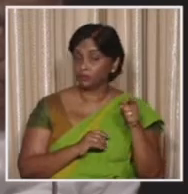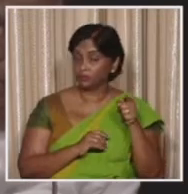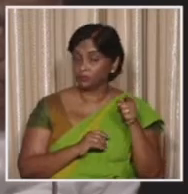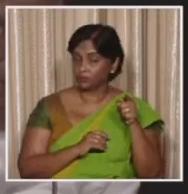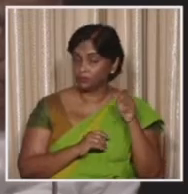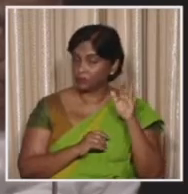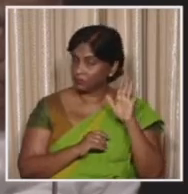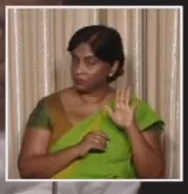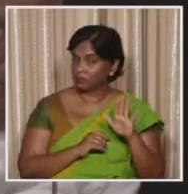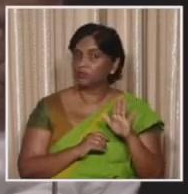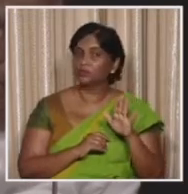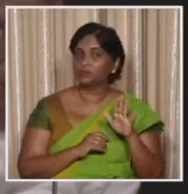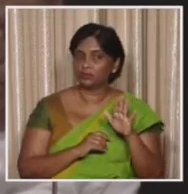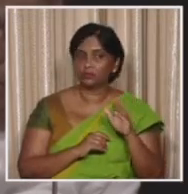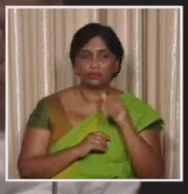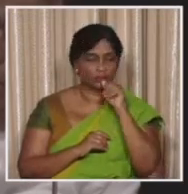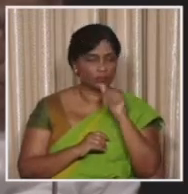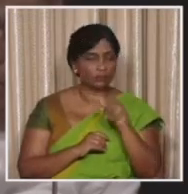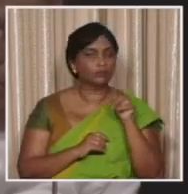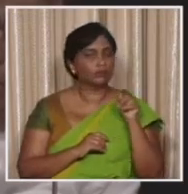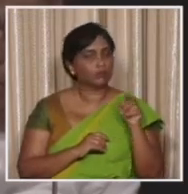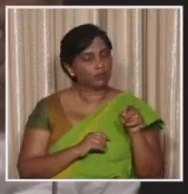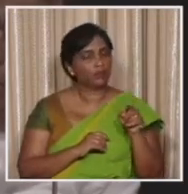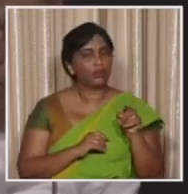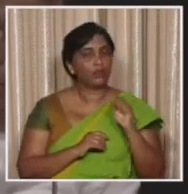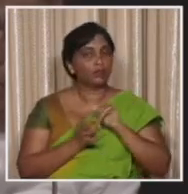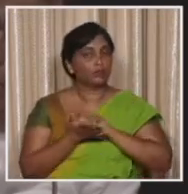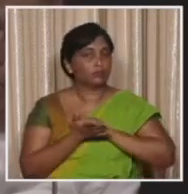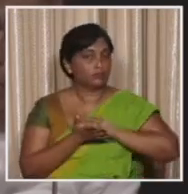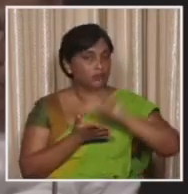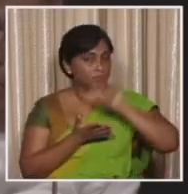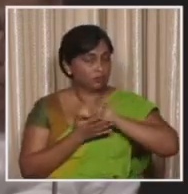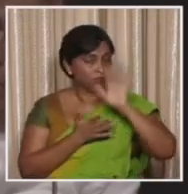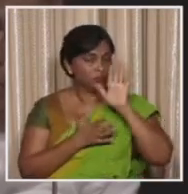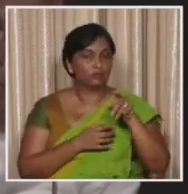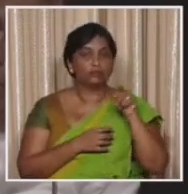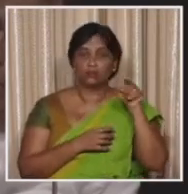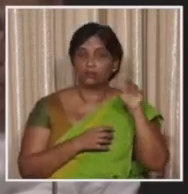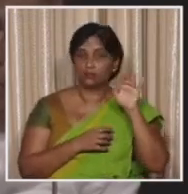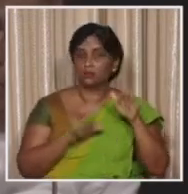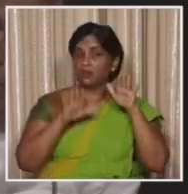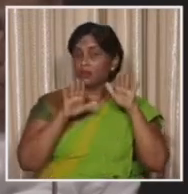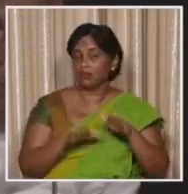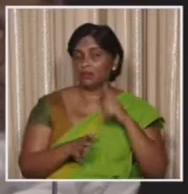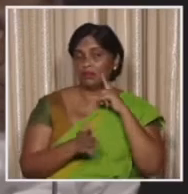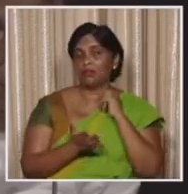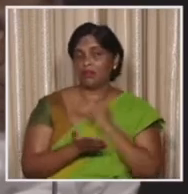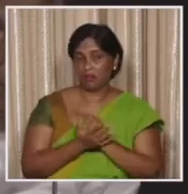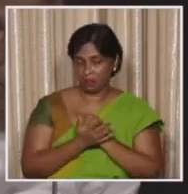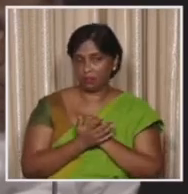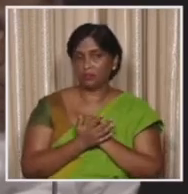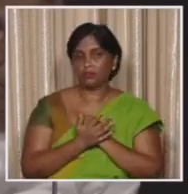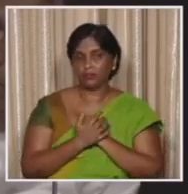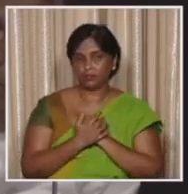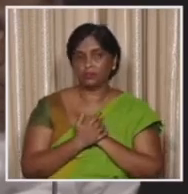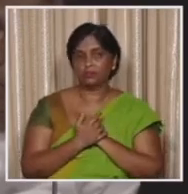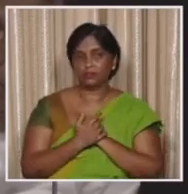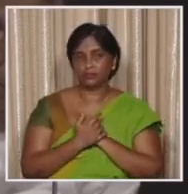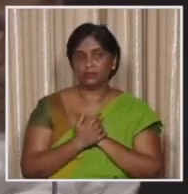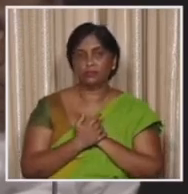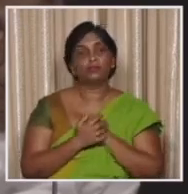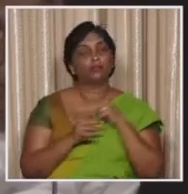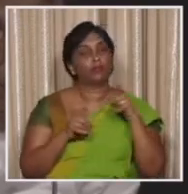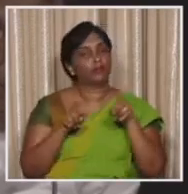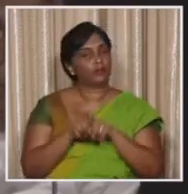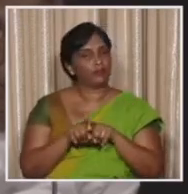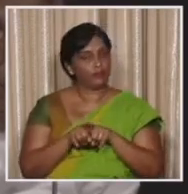this staff was a bit of a challenge for us. So we had to keep their service charge, get their income, and the moratorium was coming to an end, so they had to